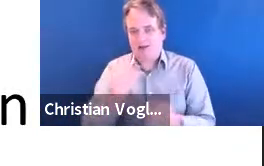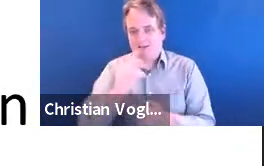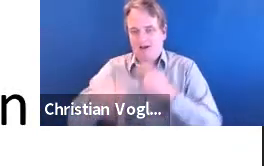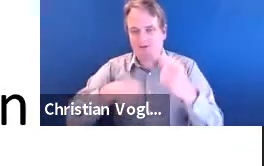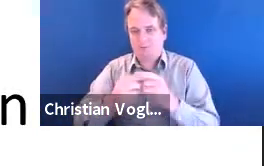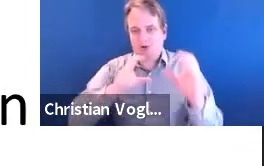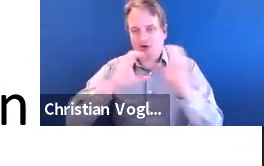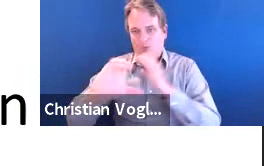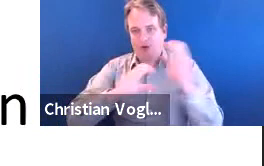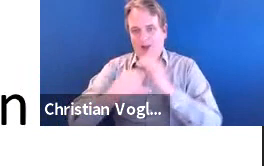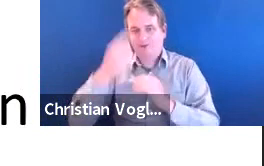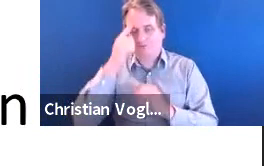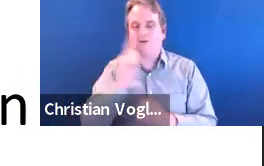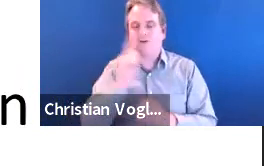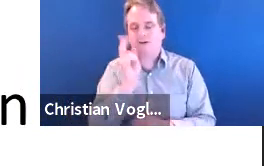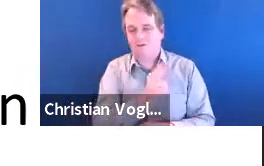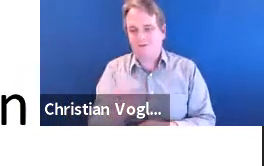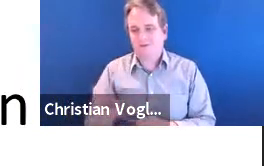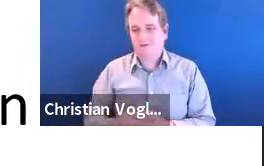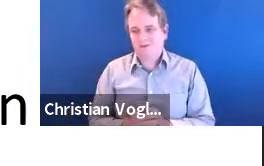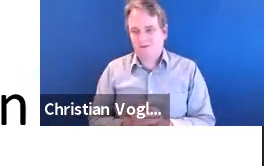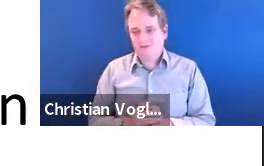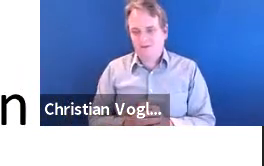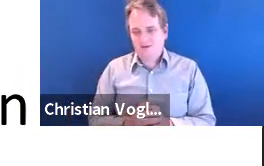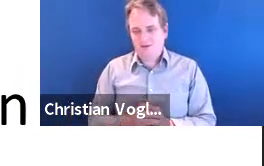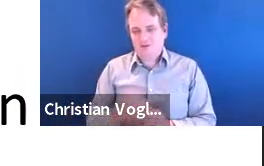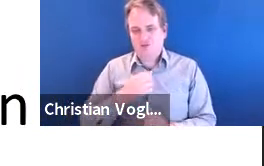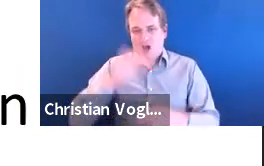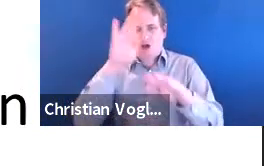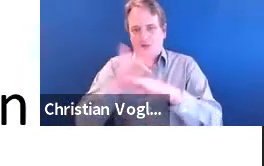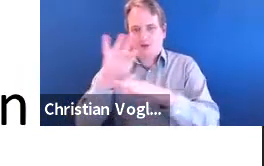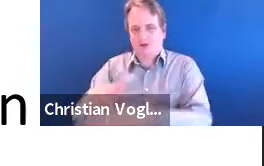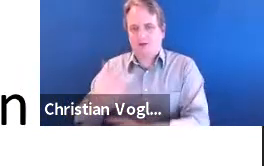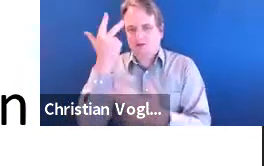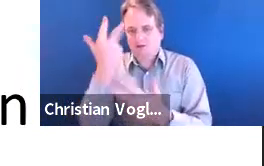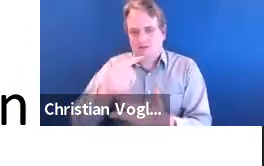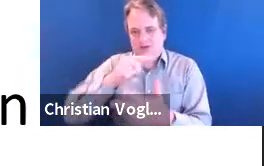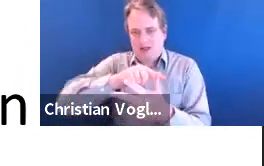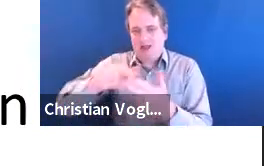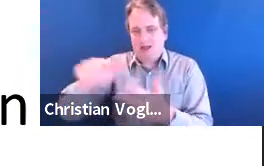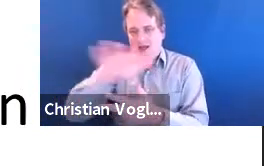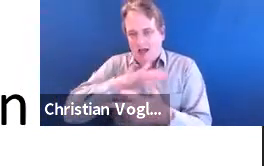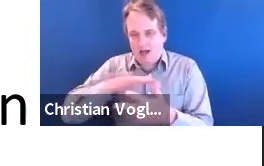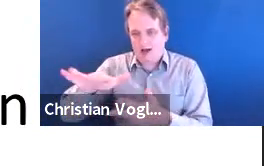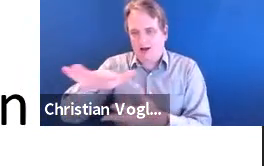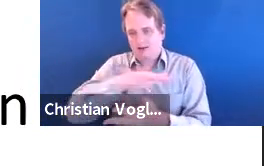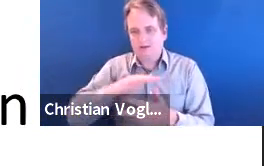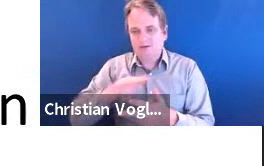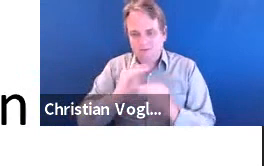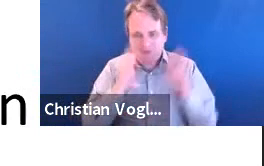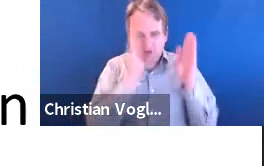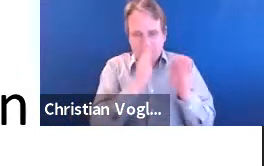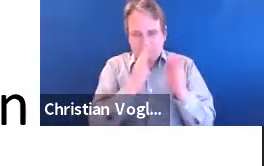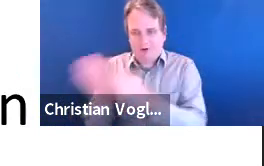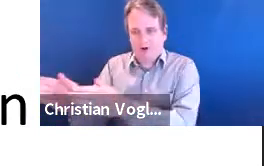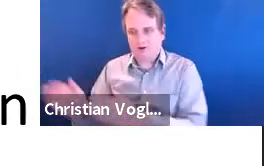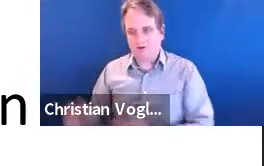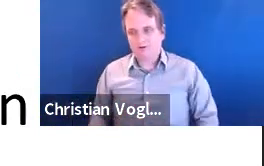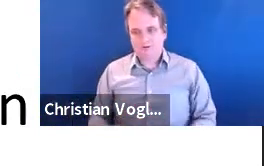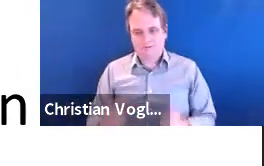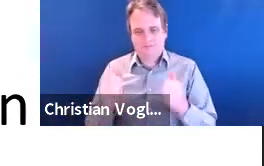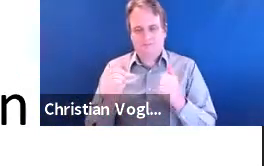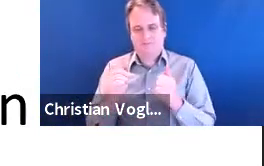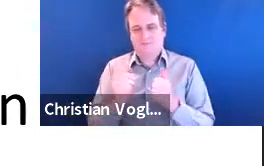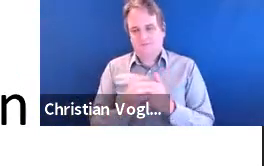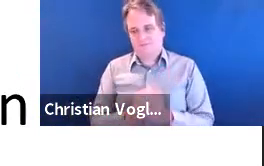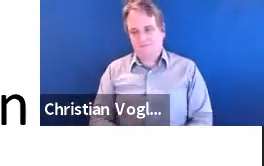Thank you. So functional equivalence is primarily about communication for the deaf and hard of hearing community. To that end, I'm going to